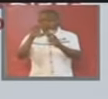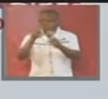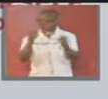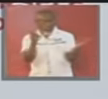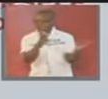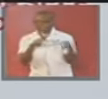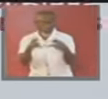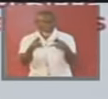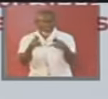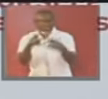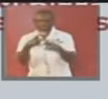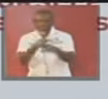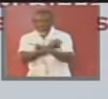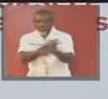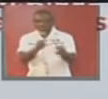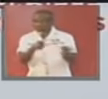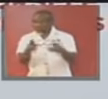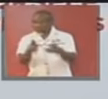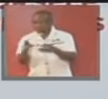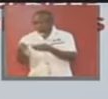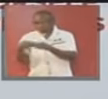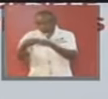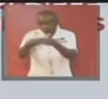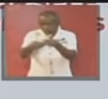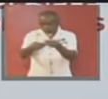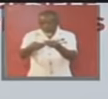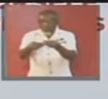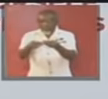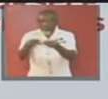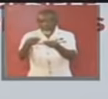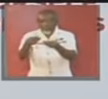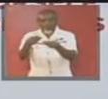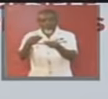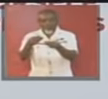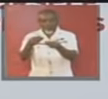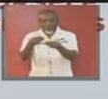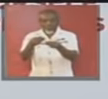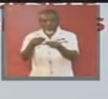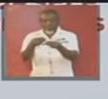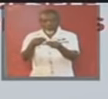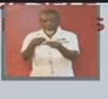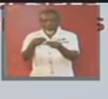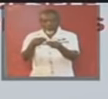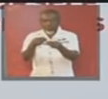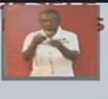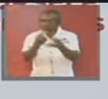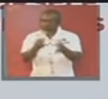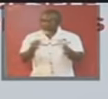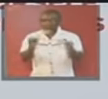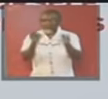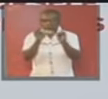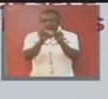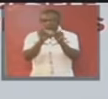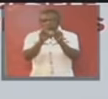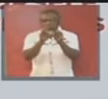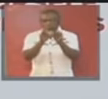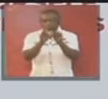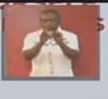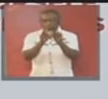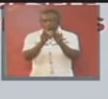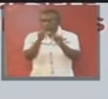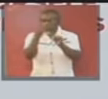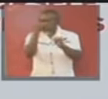both Dr. Wheeler has said last year and Dr. Carrington, one of the major factors why vaccines take so